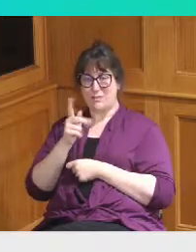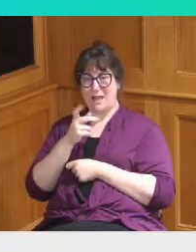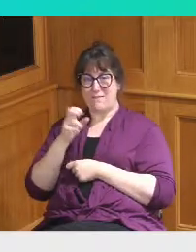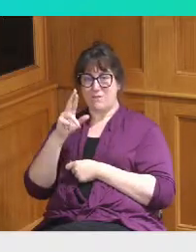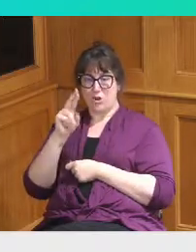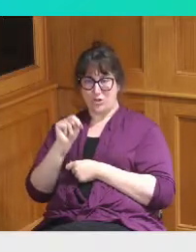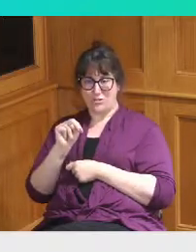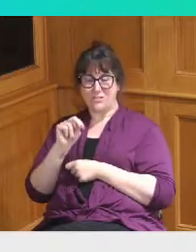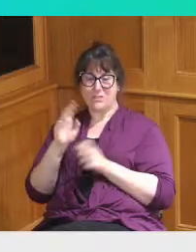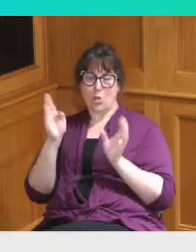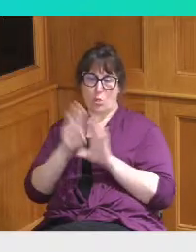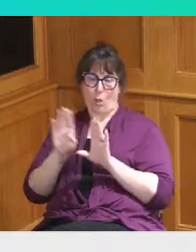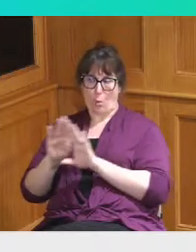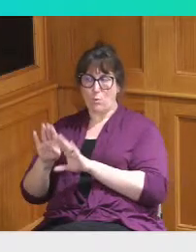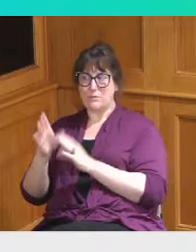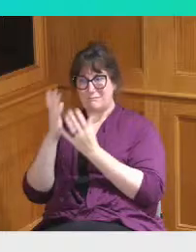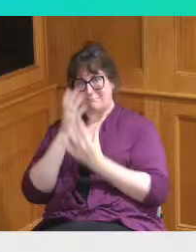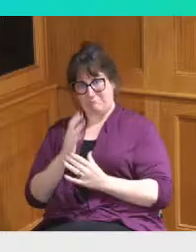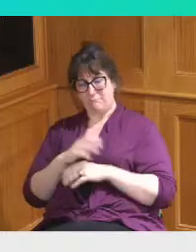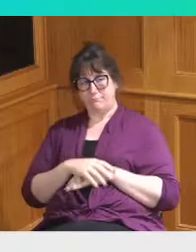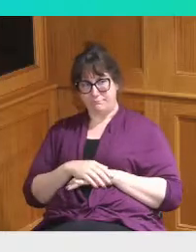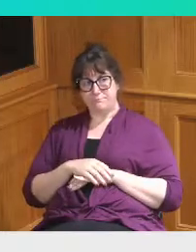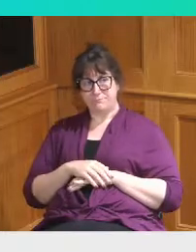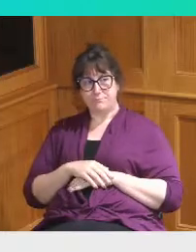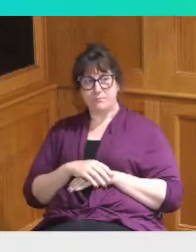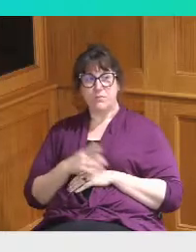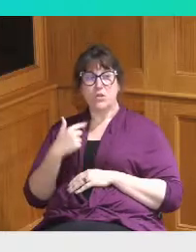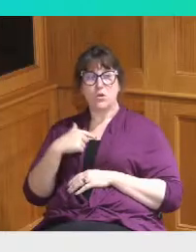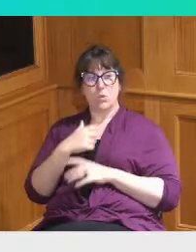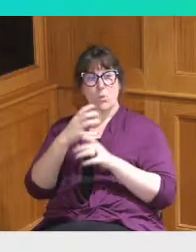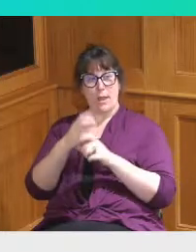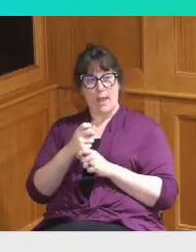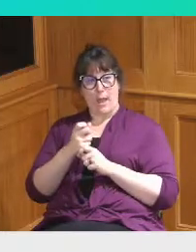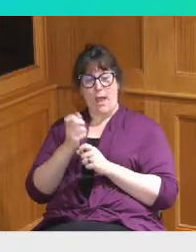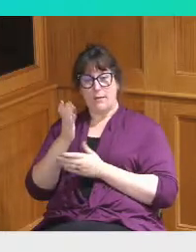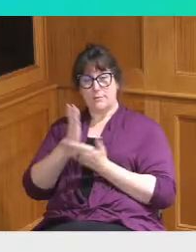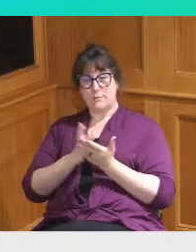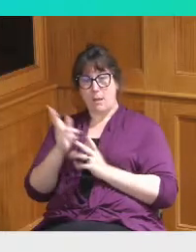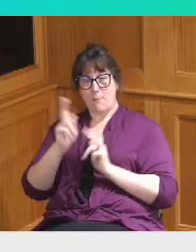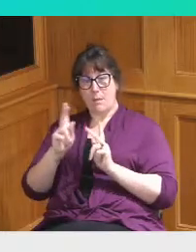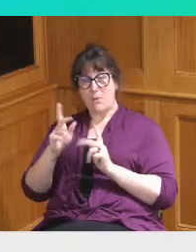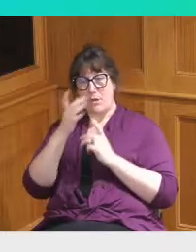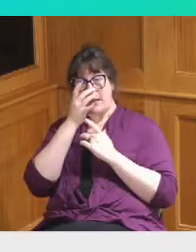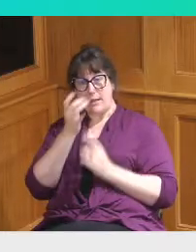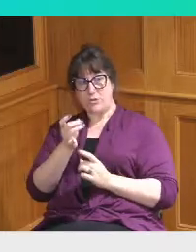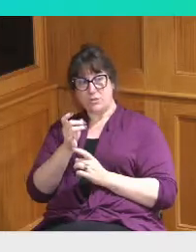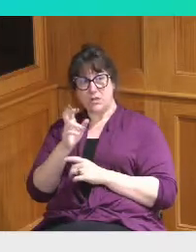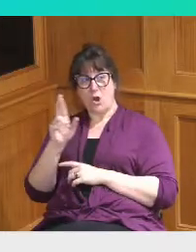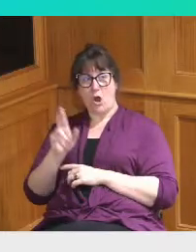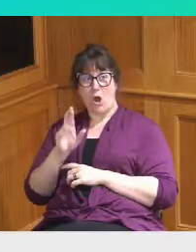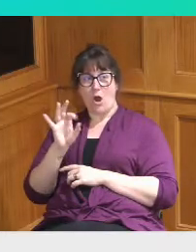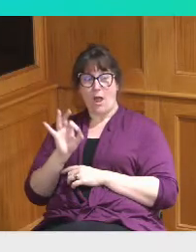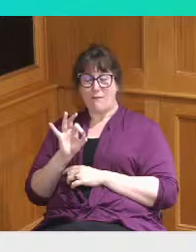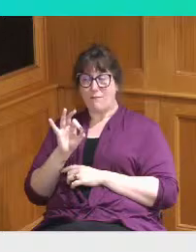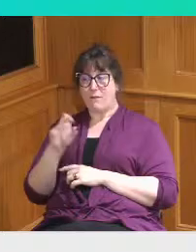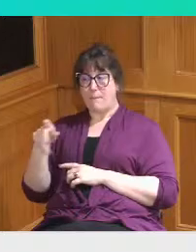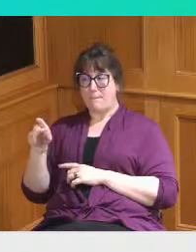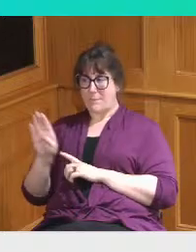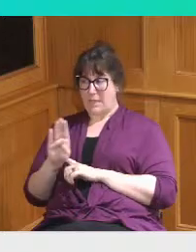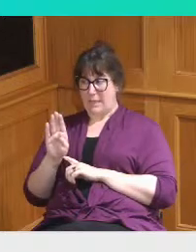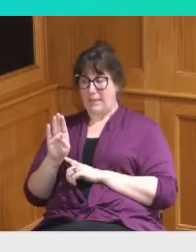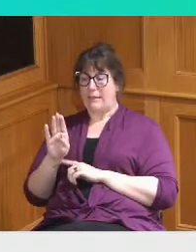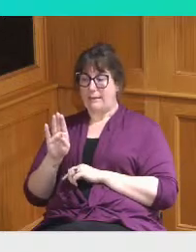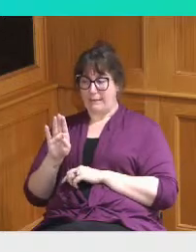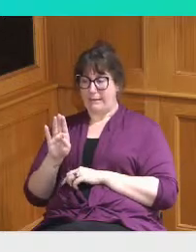So we received some submissions for to the RFP. We reviewed those with the City